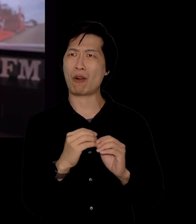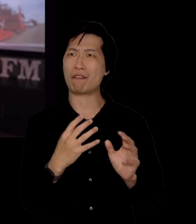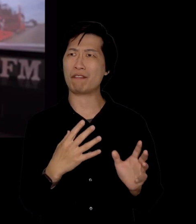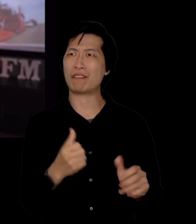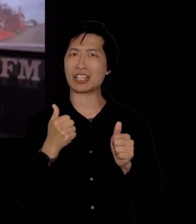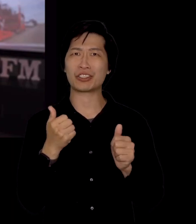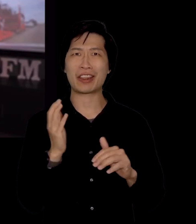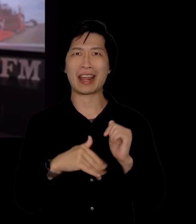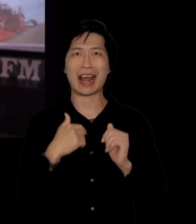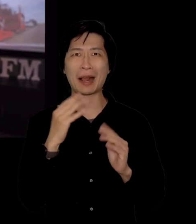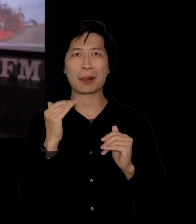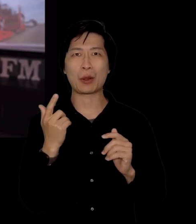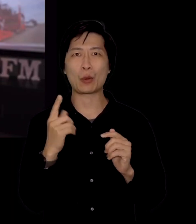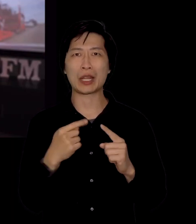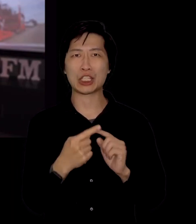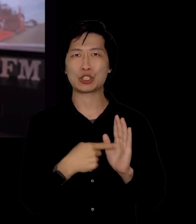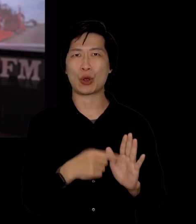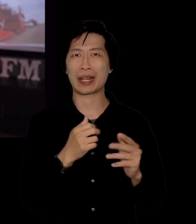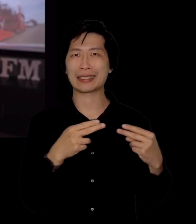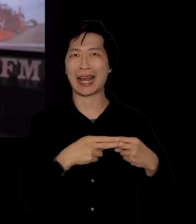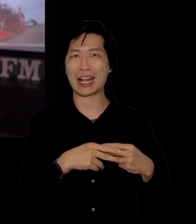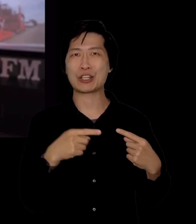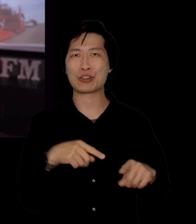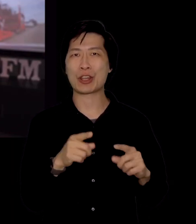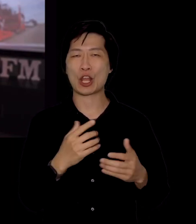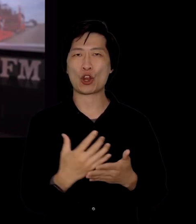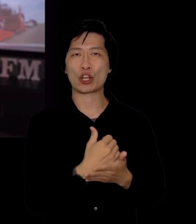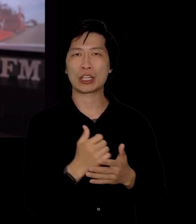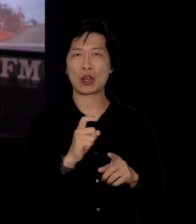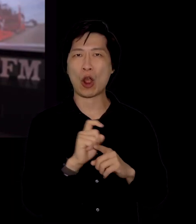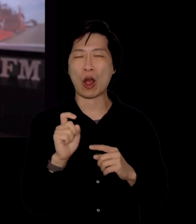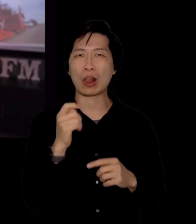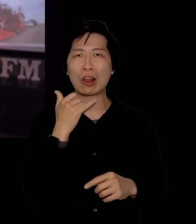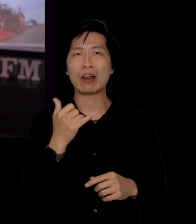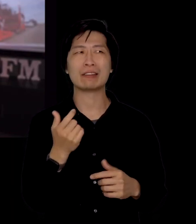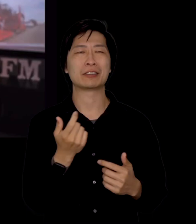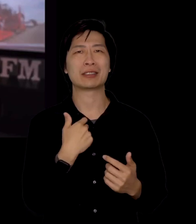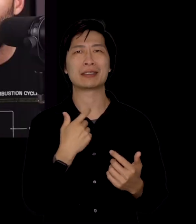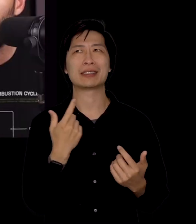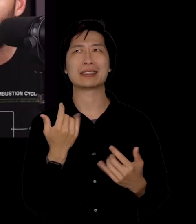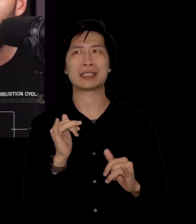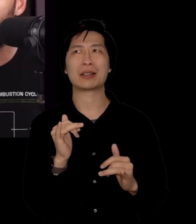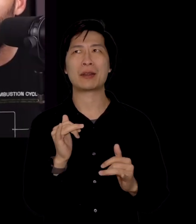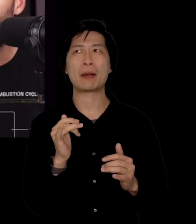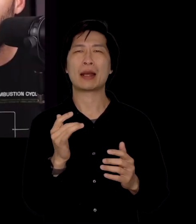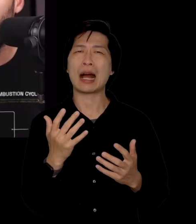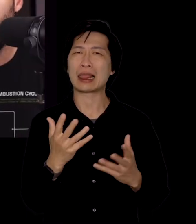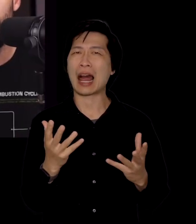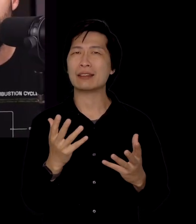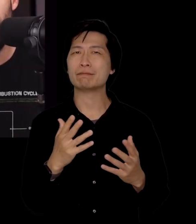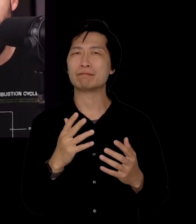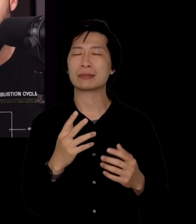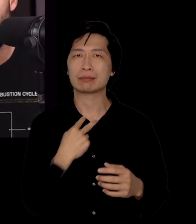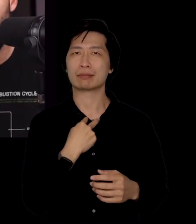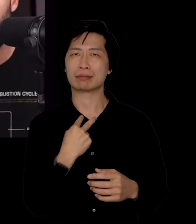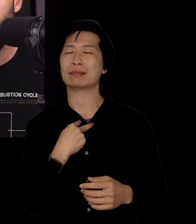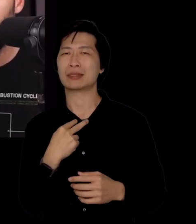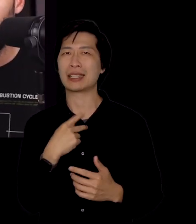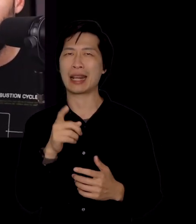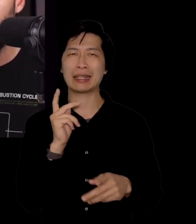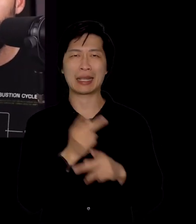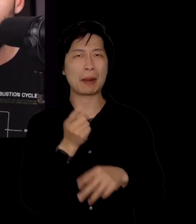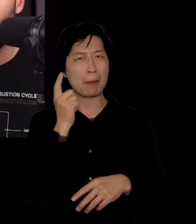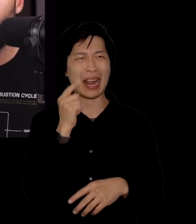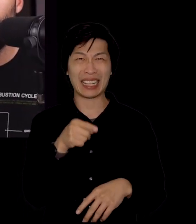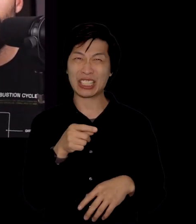little bit quicker than I expected once they started showing the slides during the earnings call, but there could still be a lot of snags. You have to keep